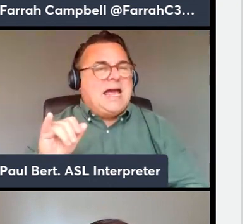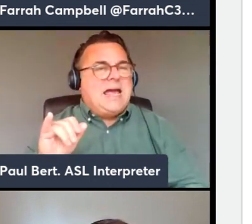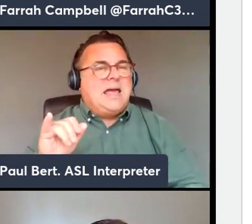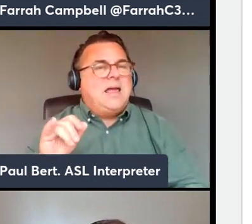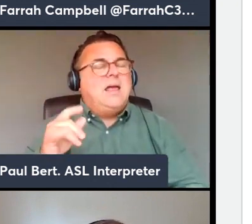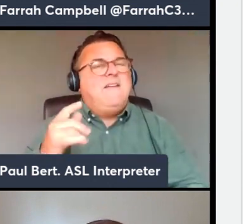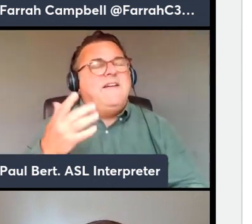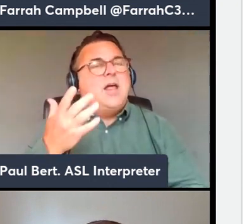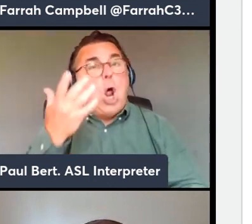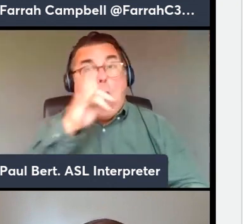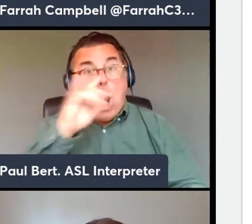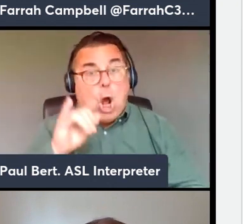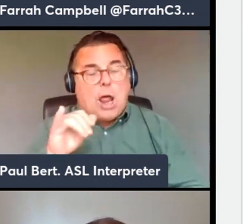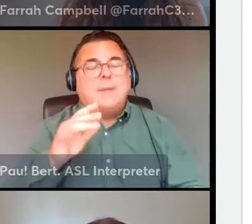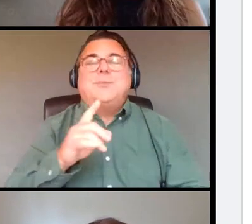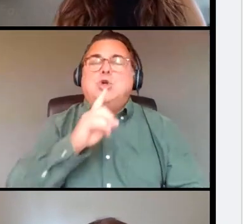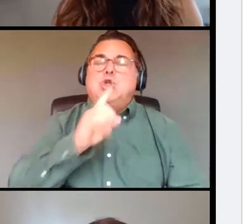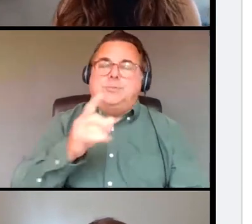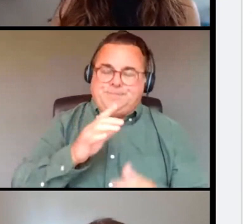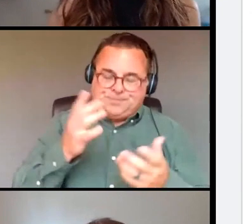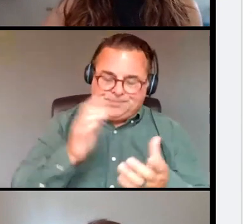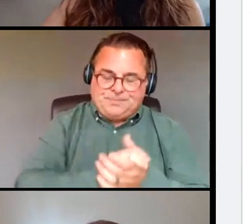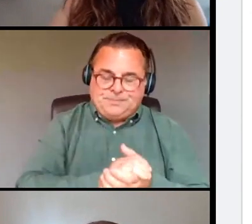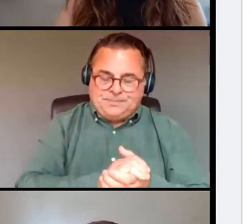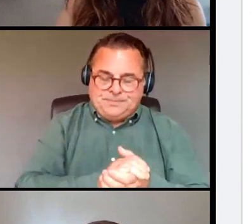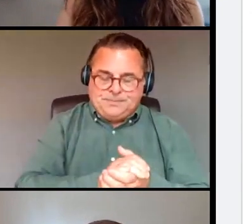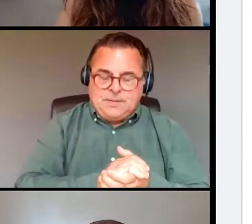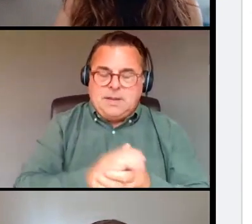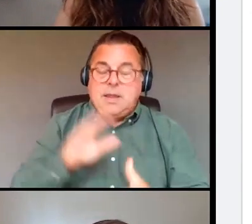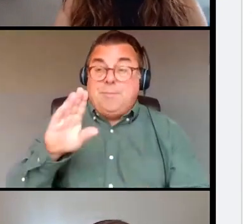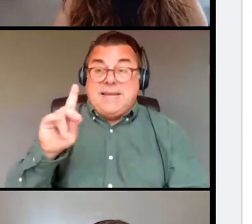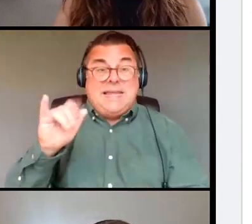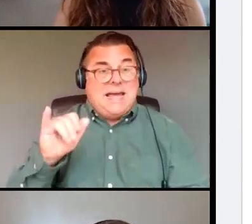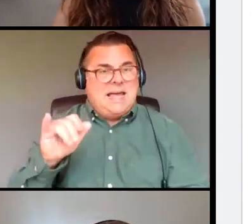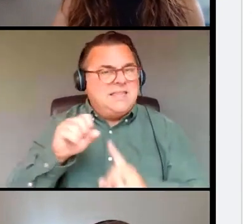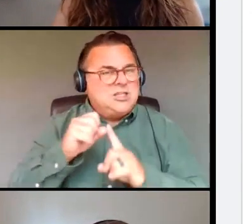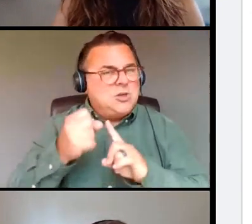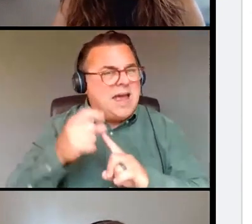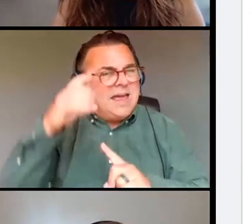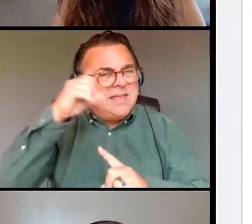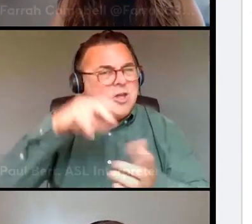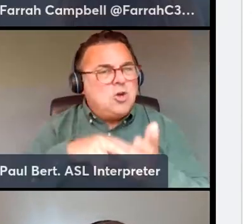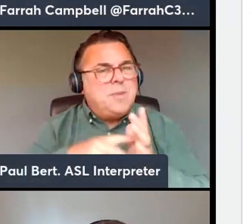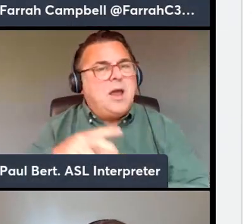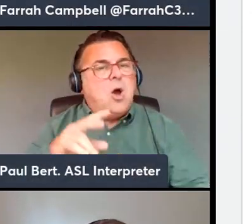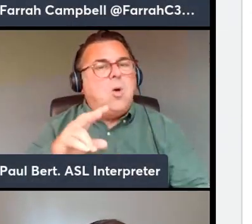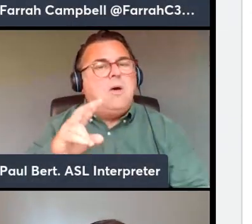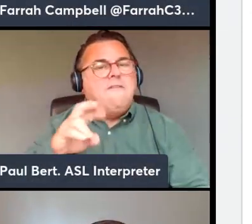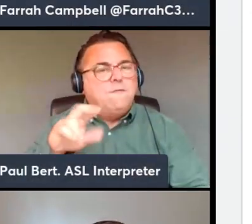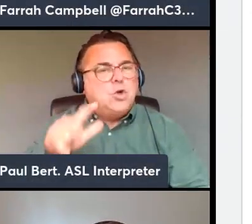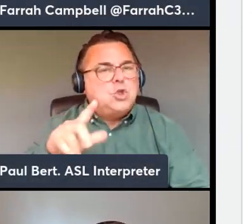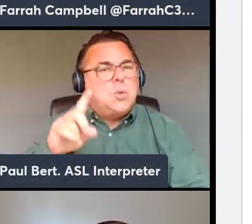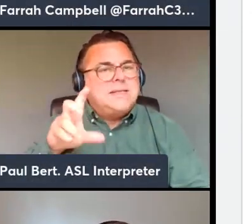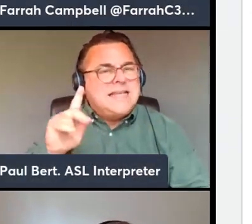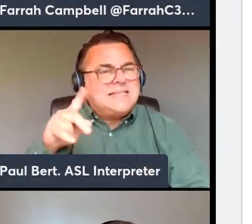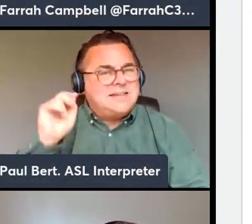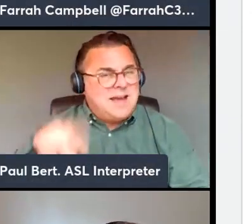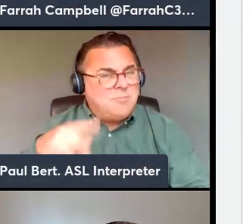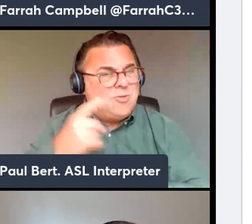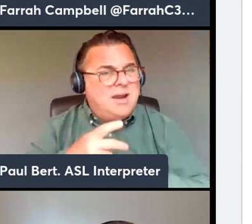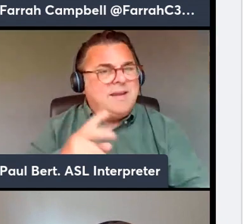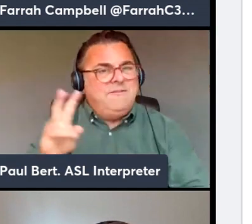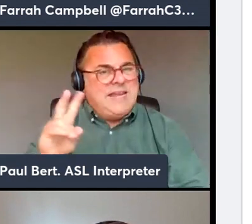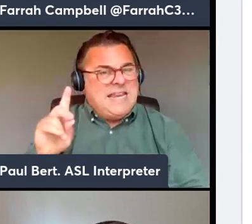form? Sure, absolutely. So VDI in this case, I'm assuming it means virtual desktop infrastructure, right? Using it as a